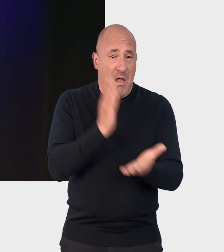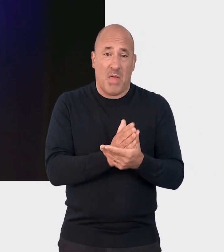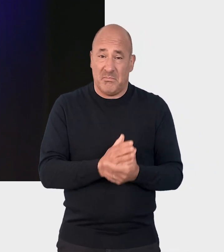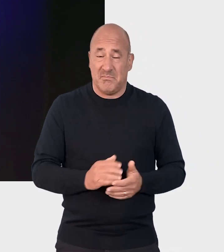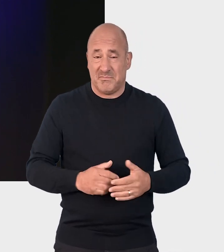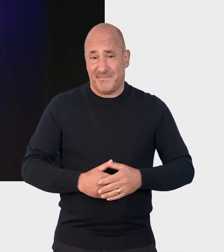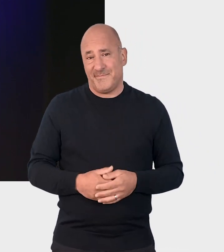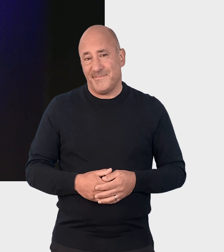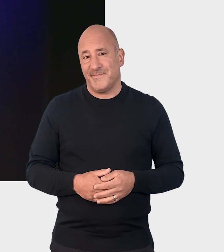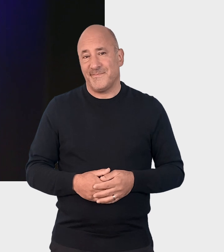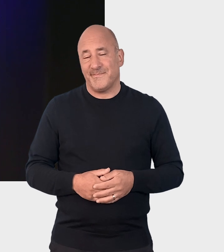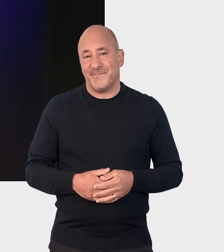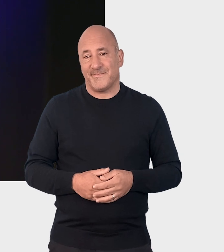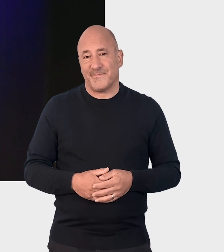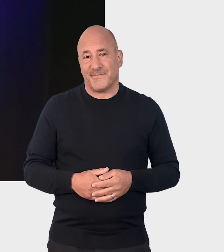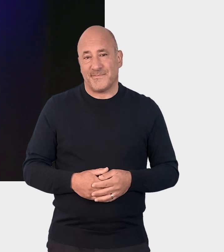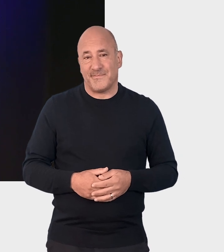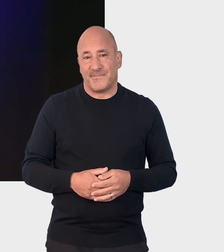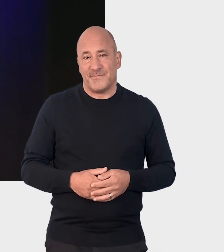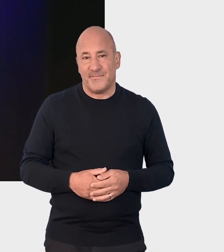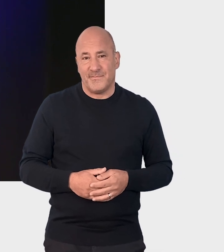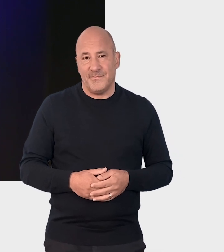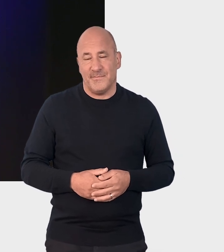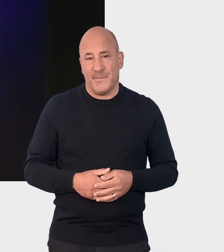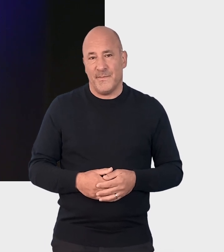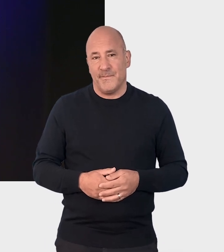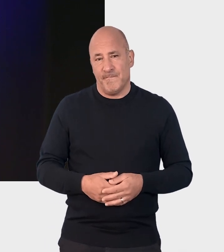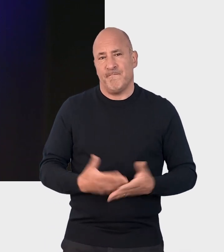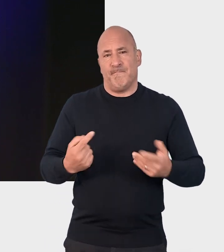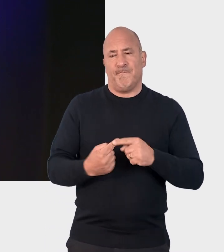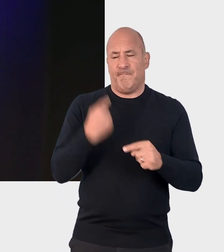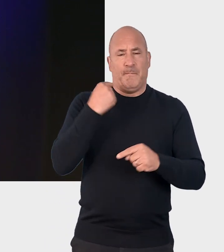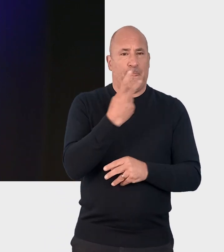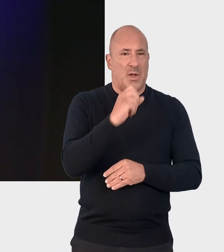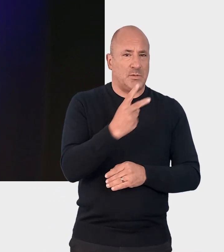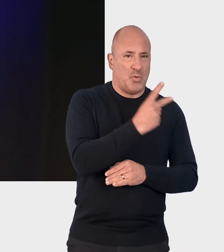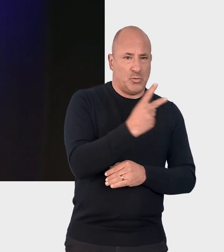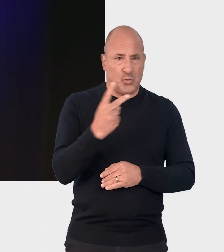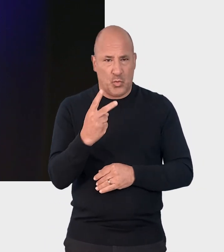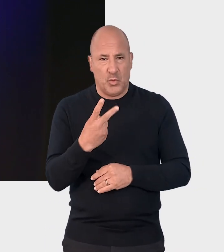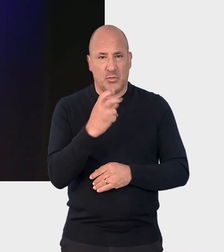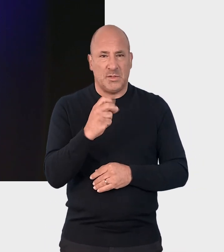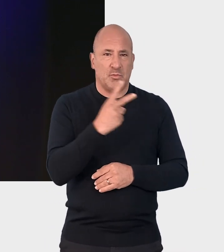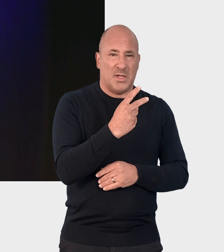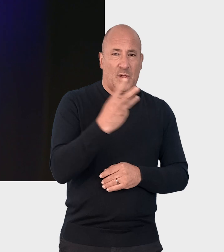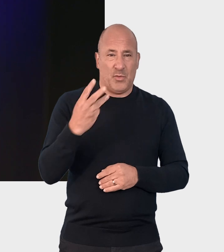can all say the impact of this institution has been undeniable. In